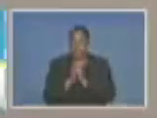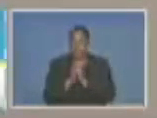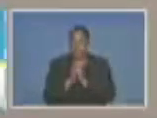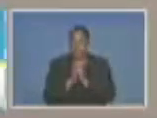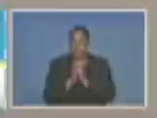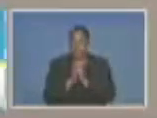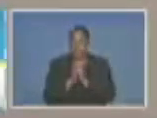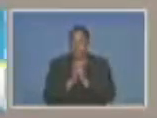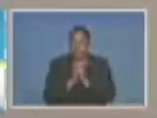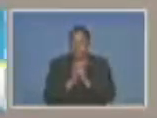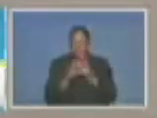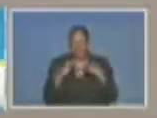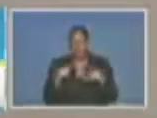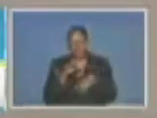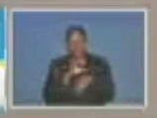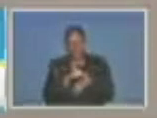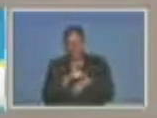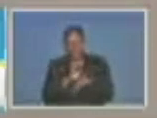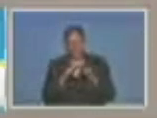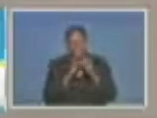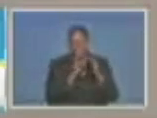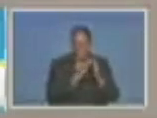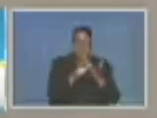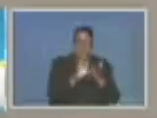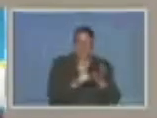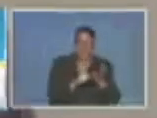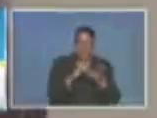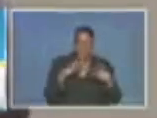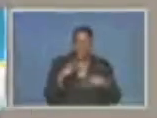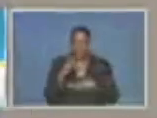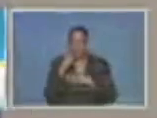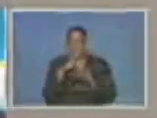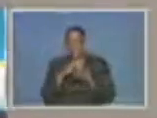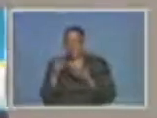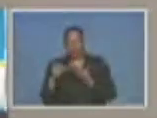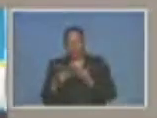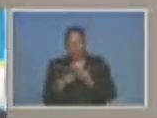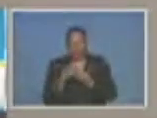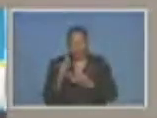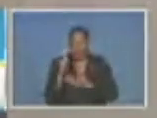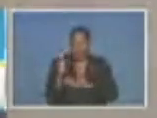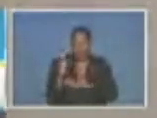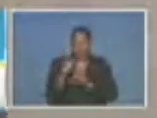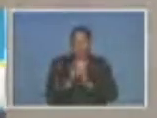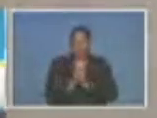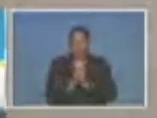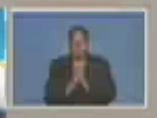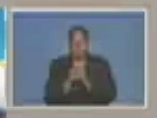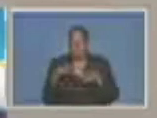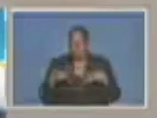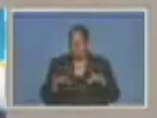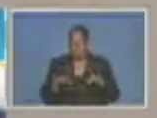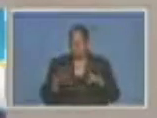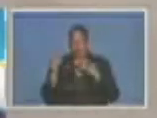ministries, churches, community centers, who have feeding programs of their own. And the way that the Bahamas